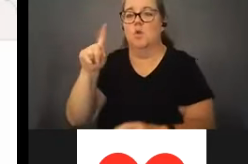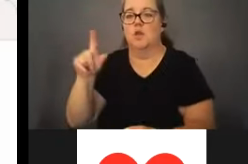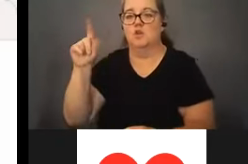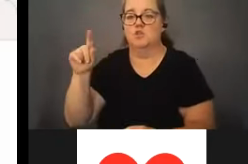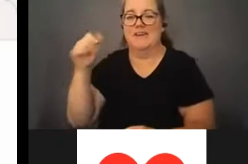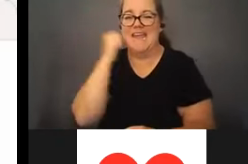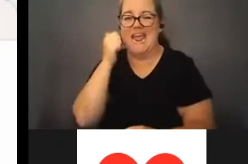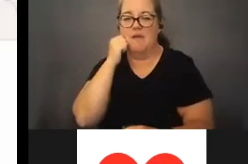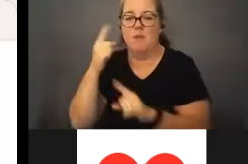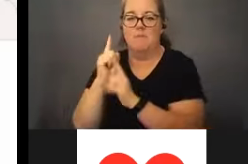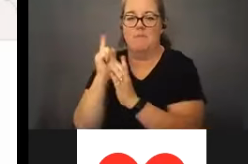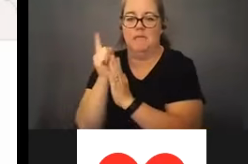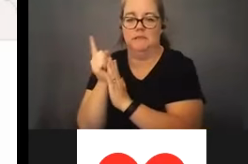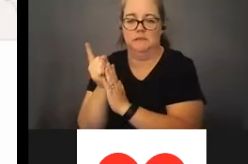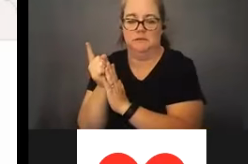minute.